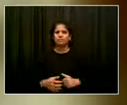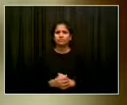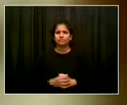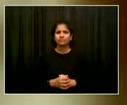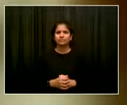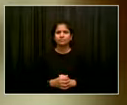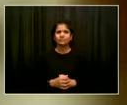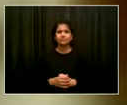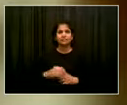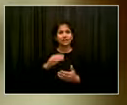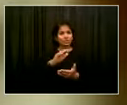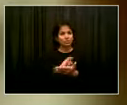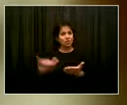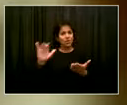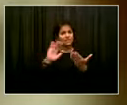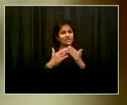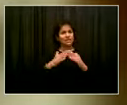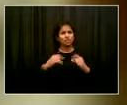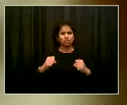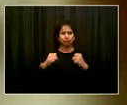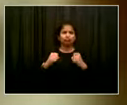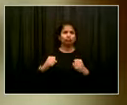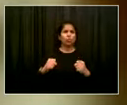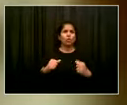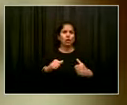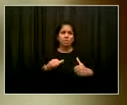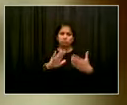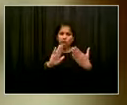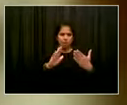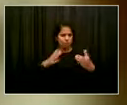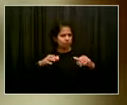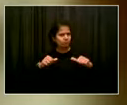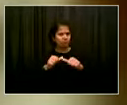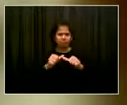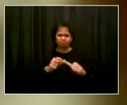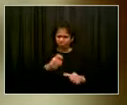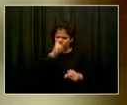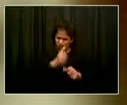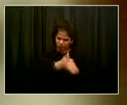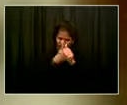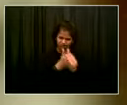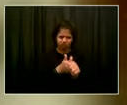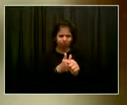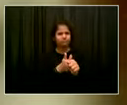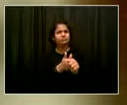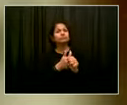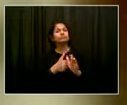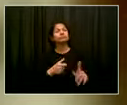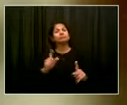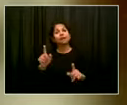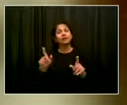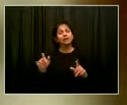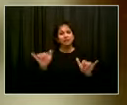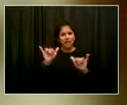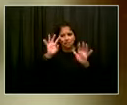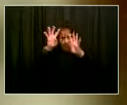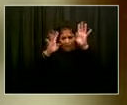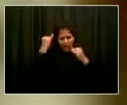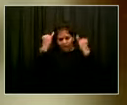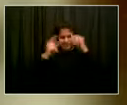such a strong and bold and imaginative set of approaches. So thank you, Mr.